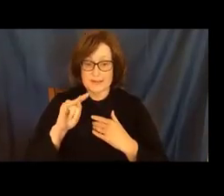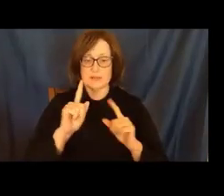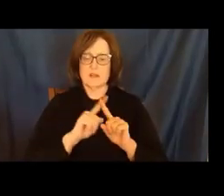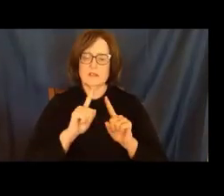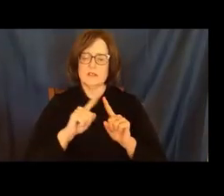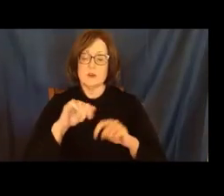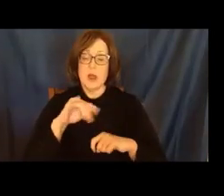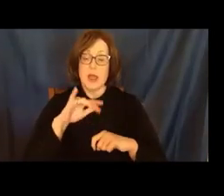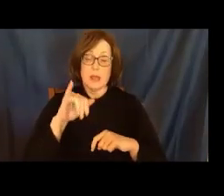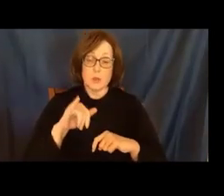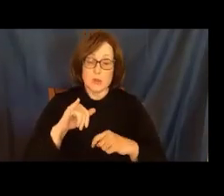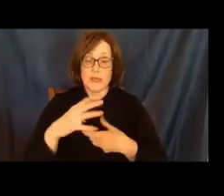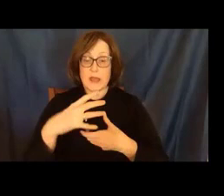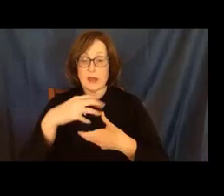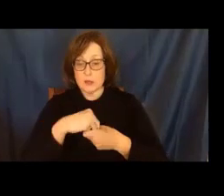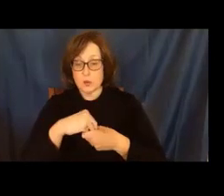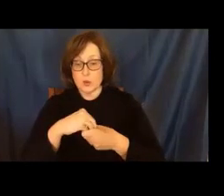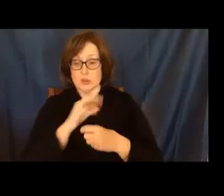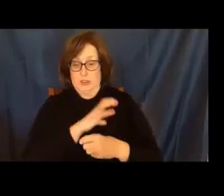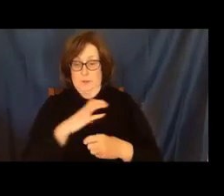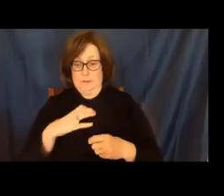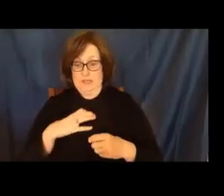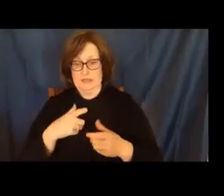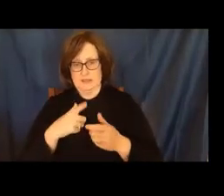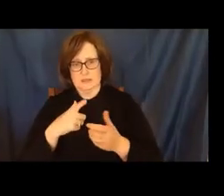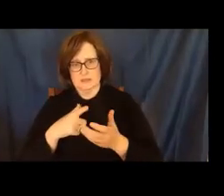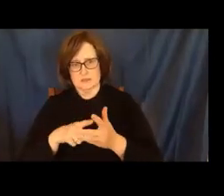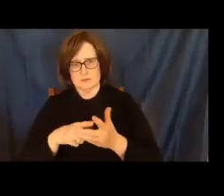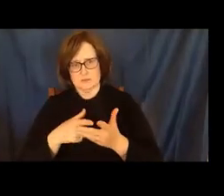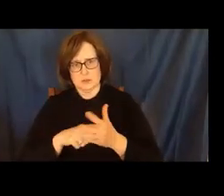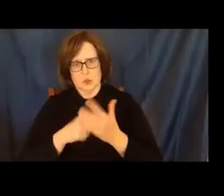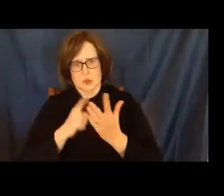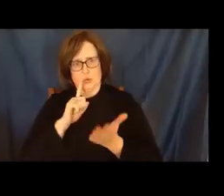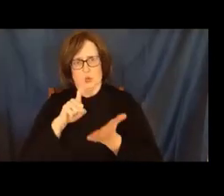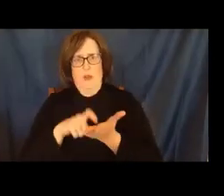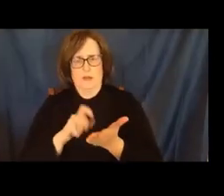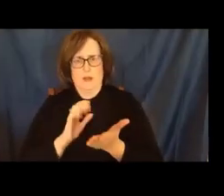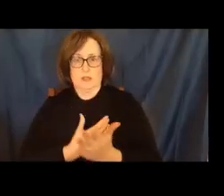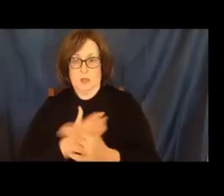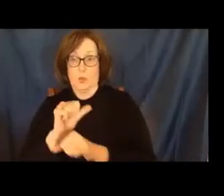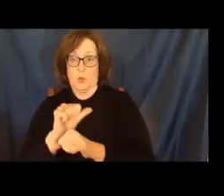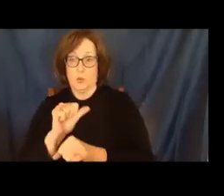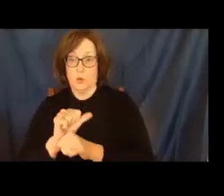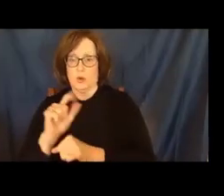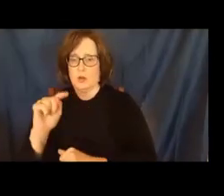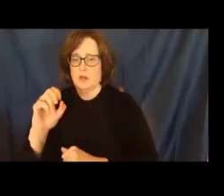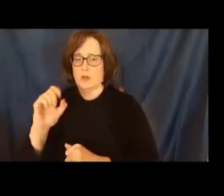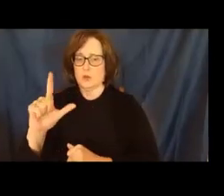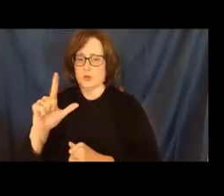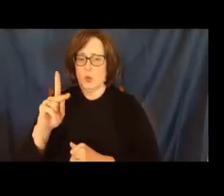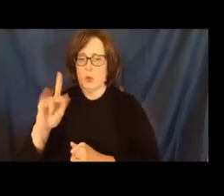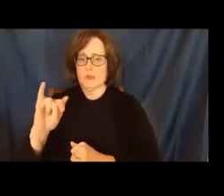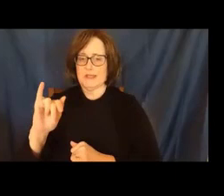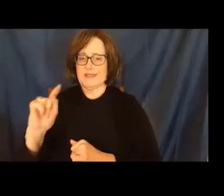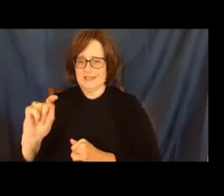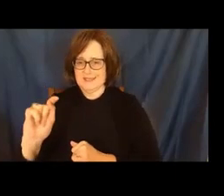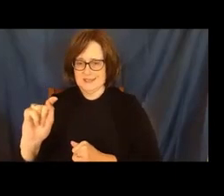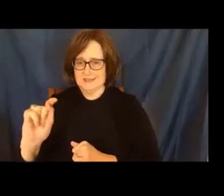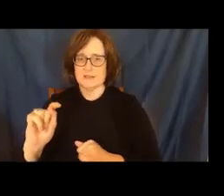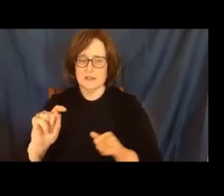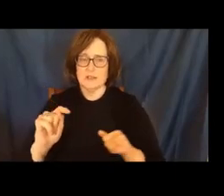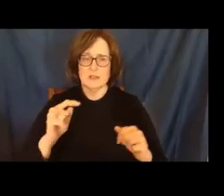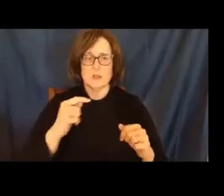our profession and the work that they were doing. So our project started out of a belief that these groups' work could get a kind